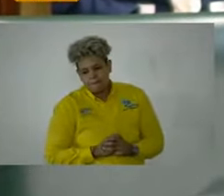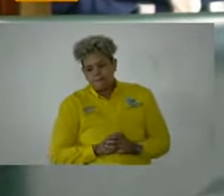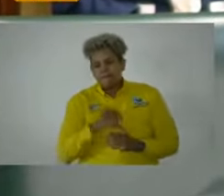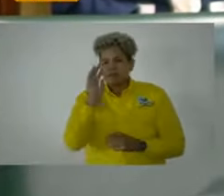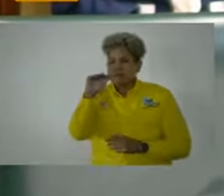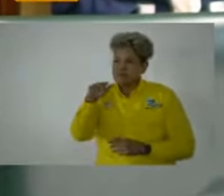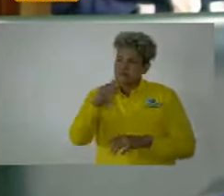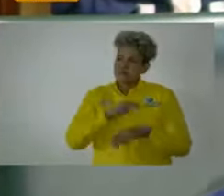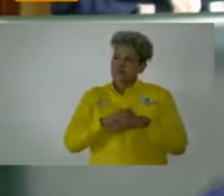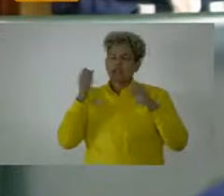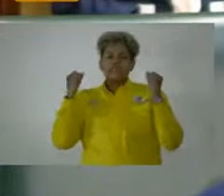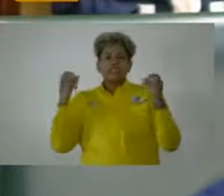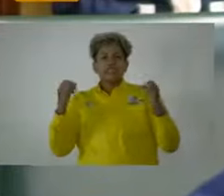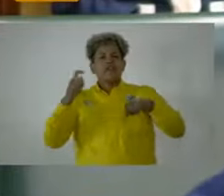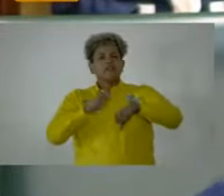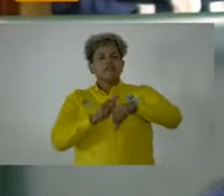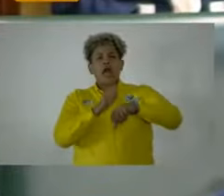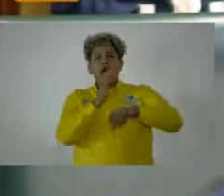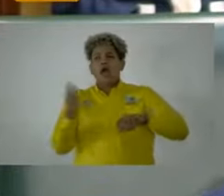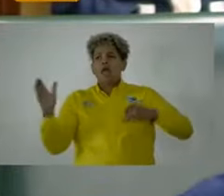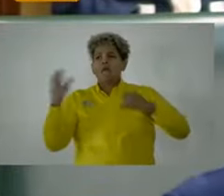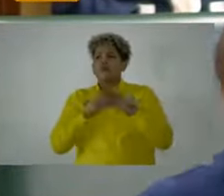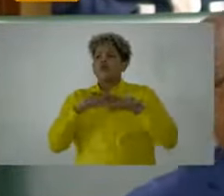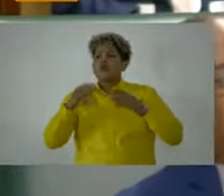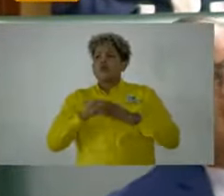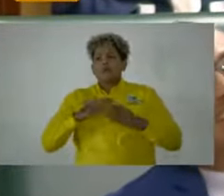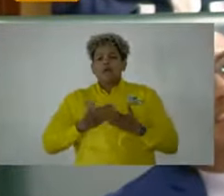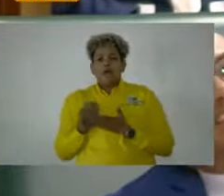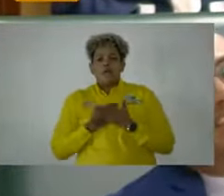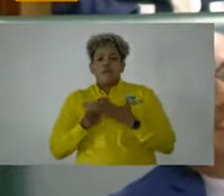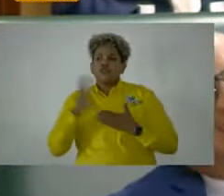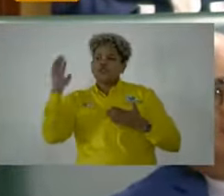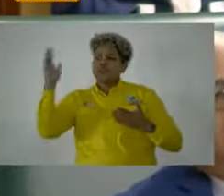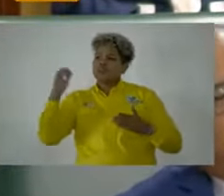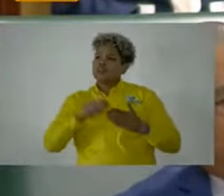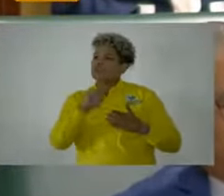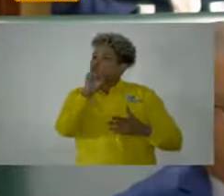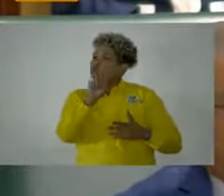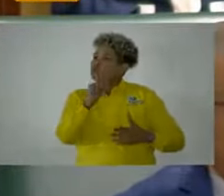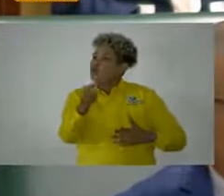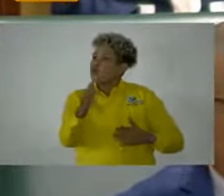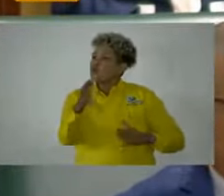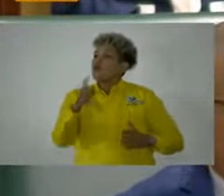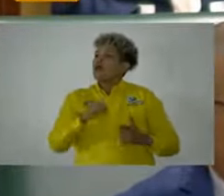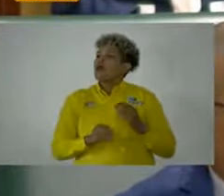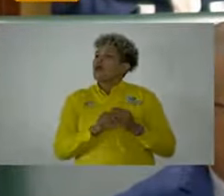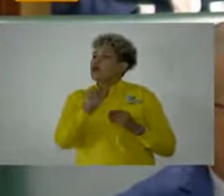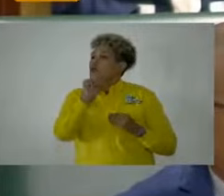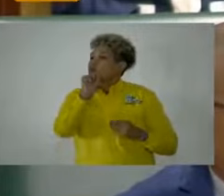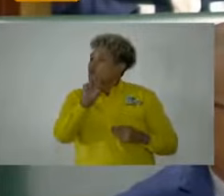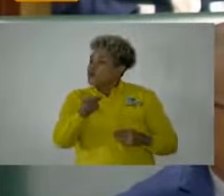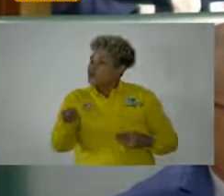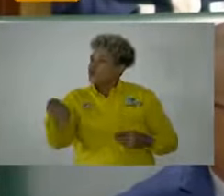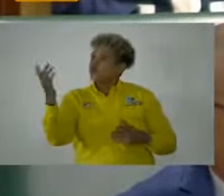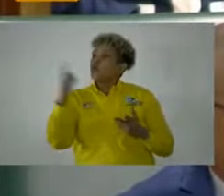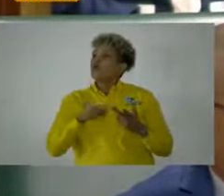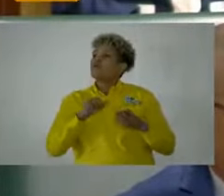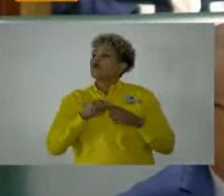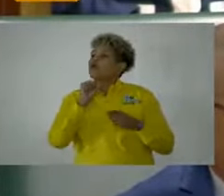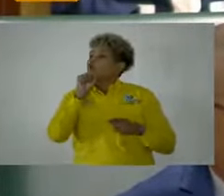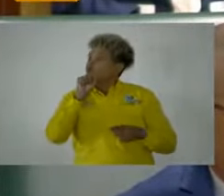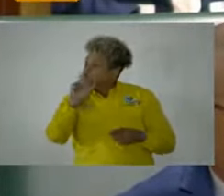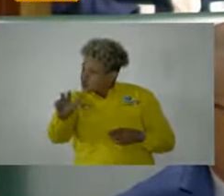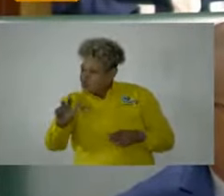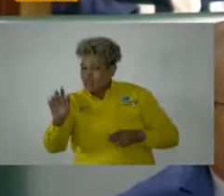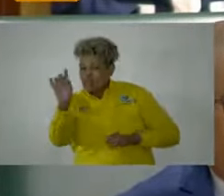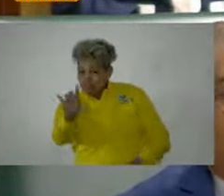Mr. Speaker, on several occasions, including in my budget presentations in 2021, in 2022, and in